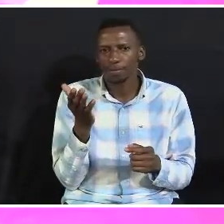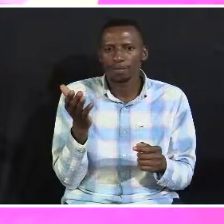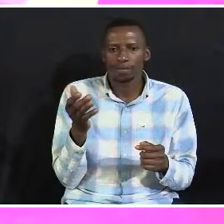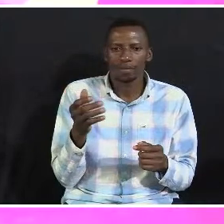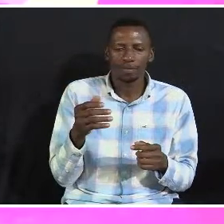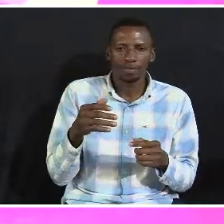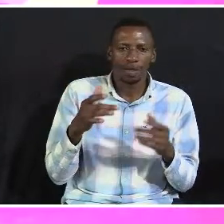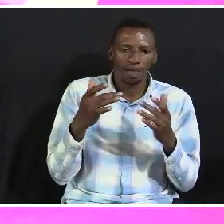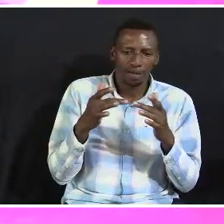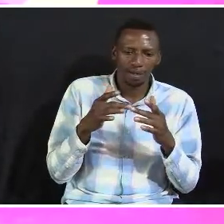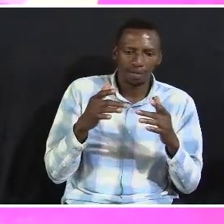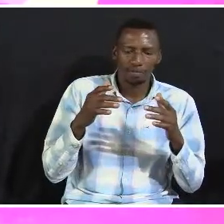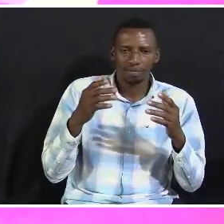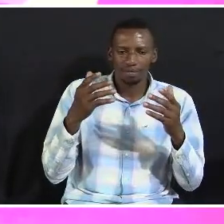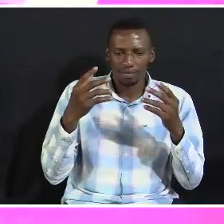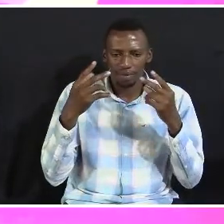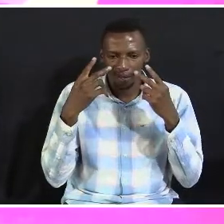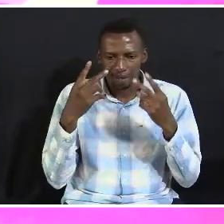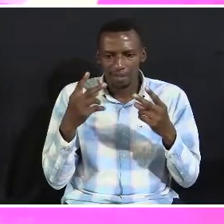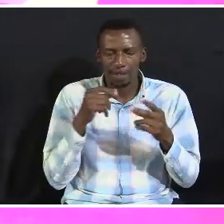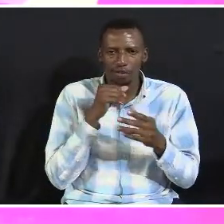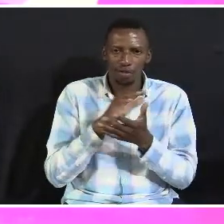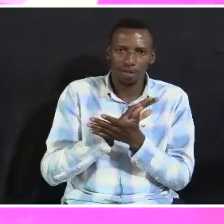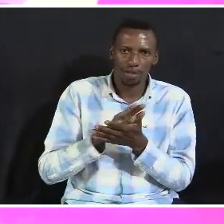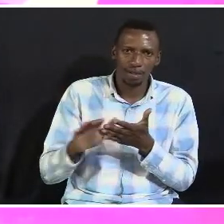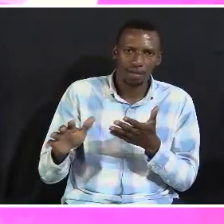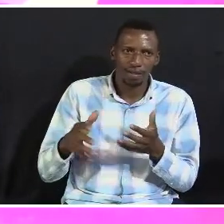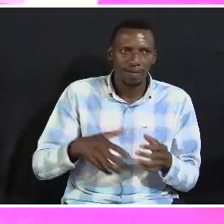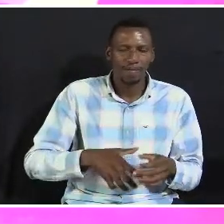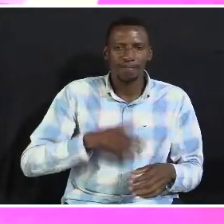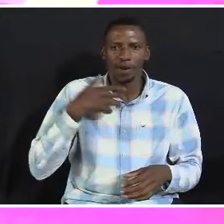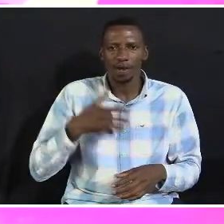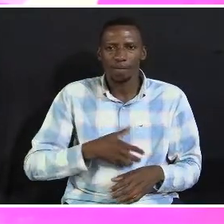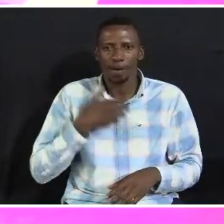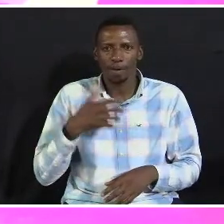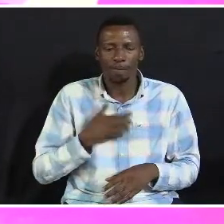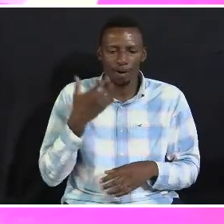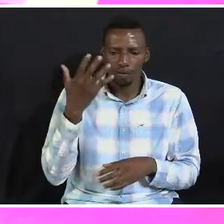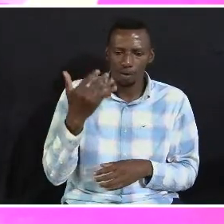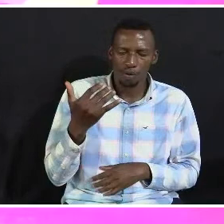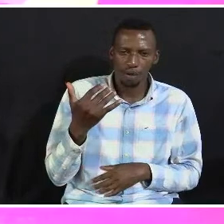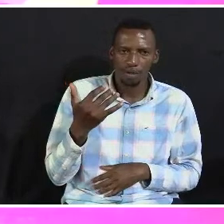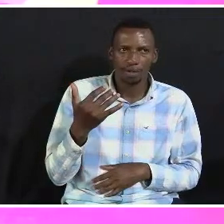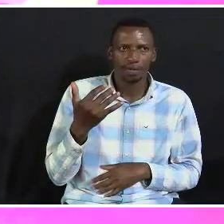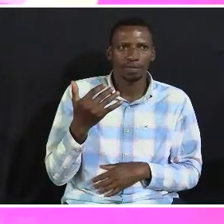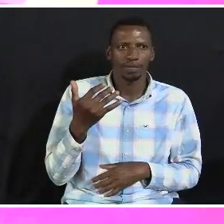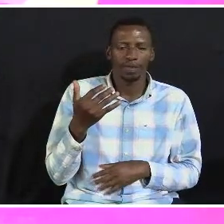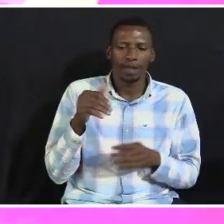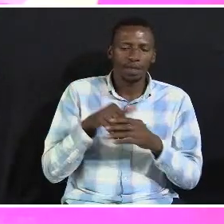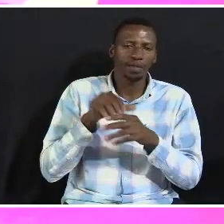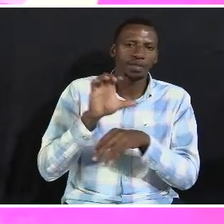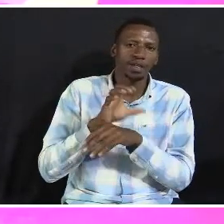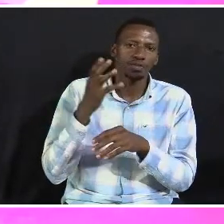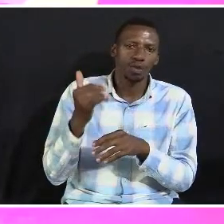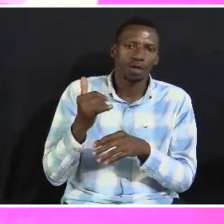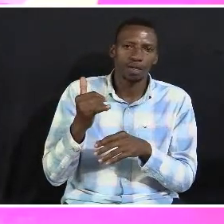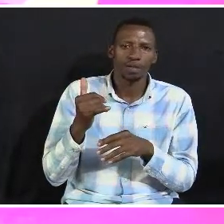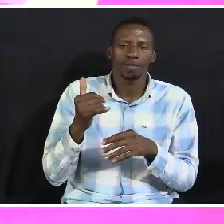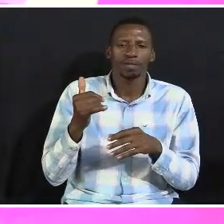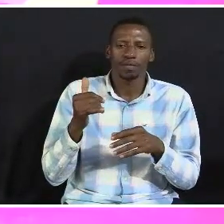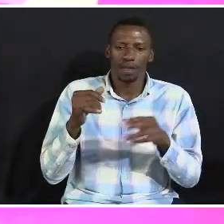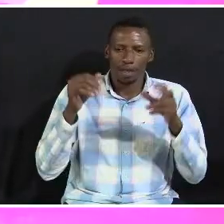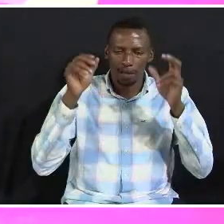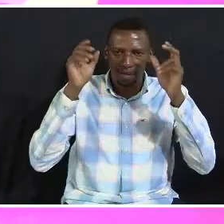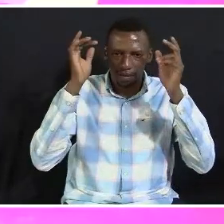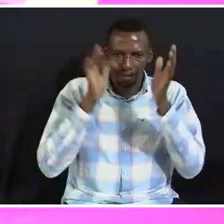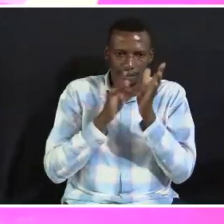fornication, uncleanness, outburst of wrath in the church of God? Because the Lamb who takes away the sin of the world is